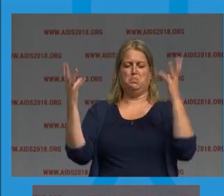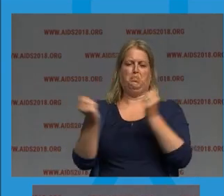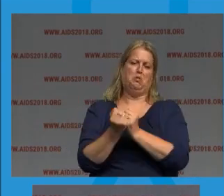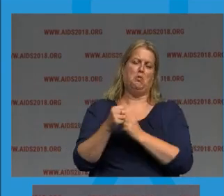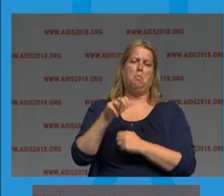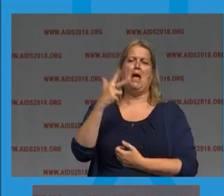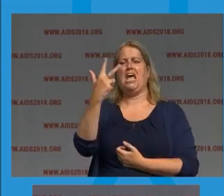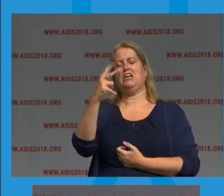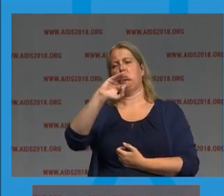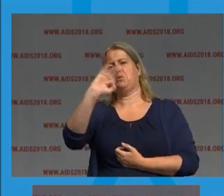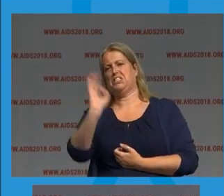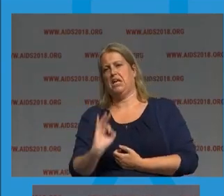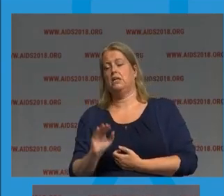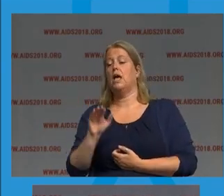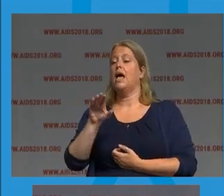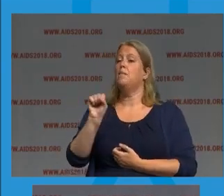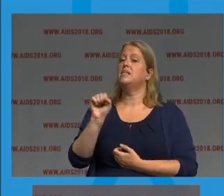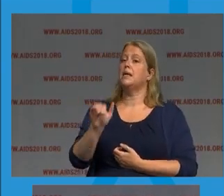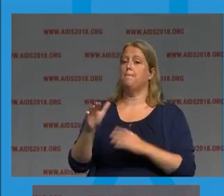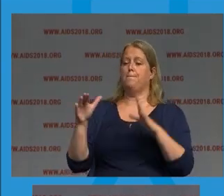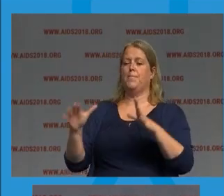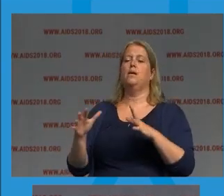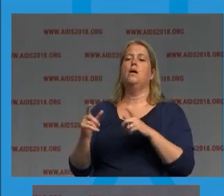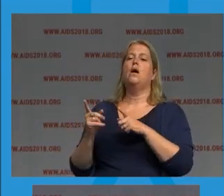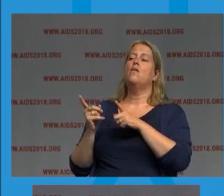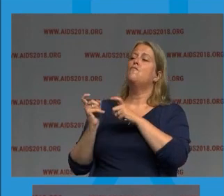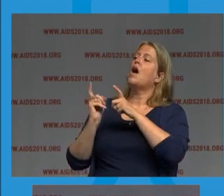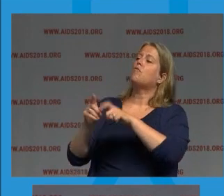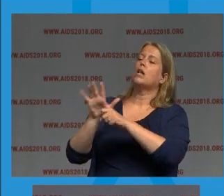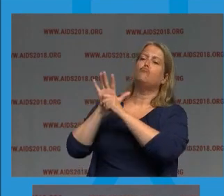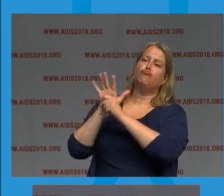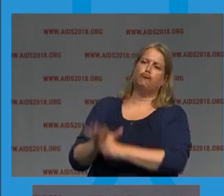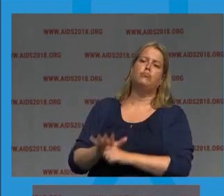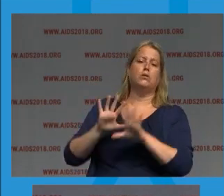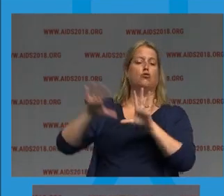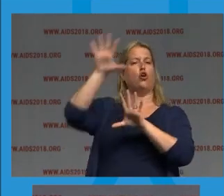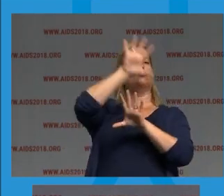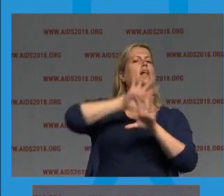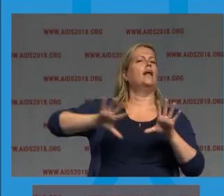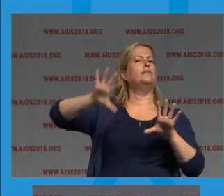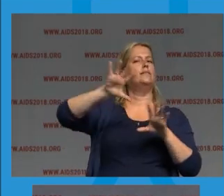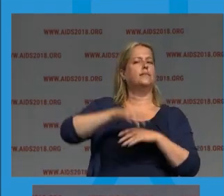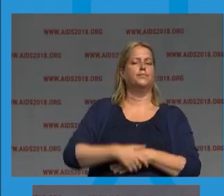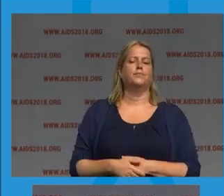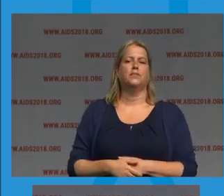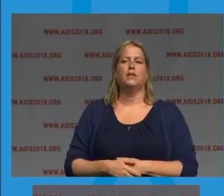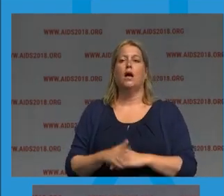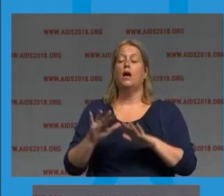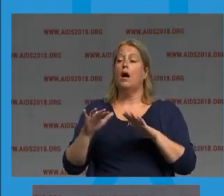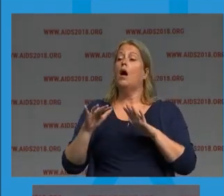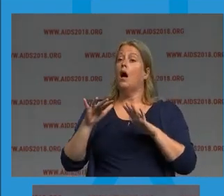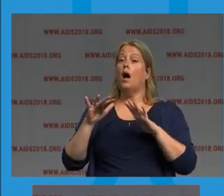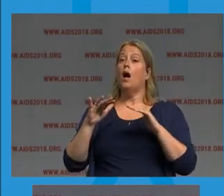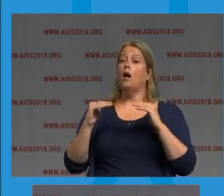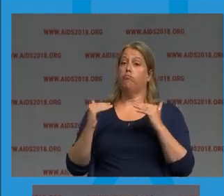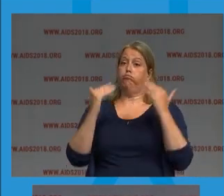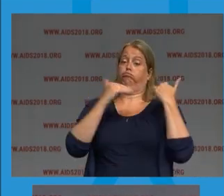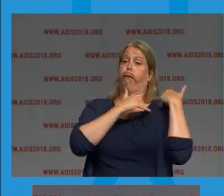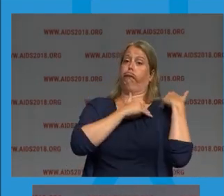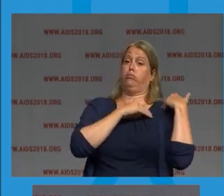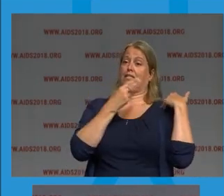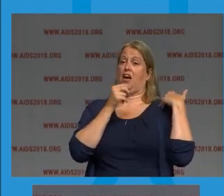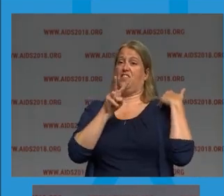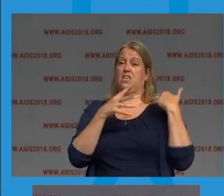that about 8% of MSM are virally suppressed across the continent. So we recognize high burdens of HIV and very